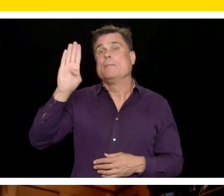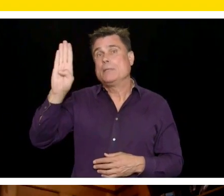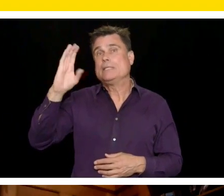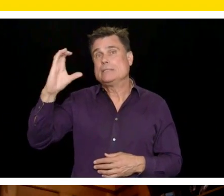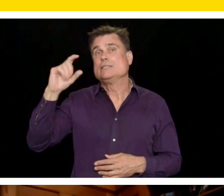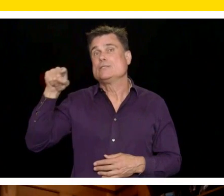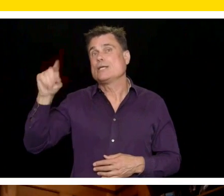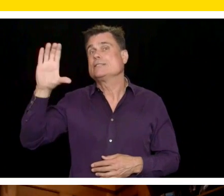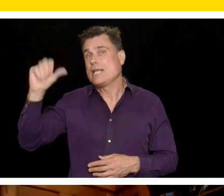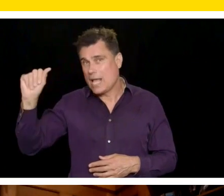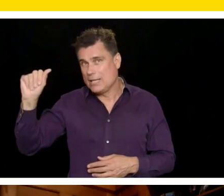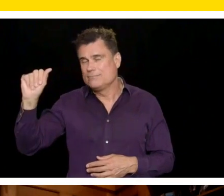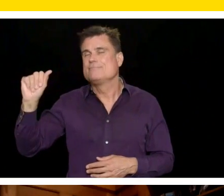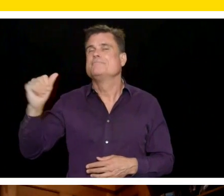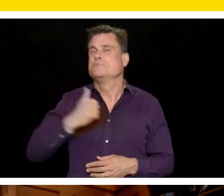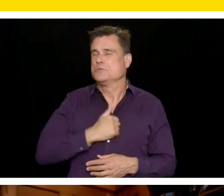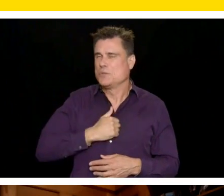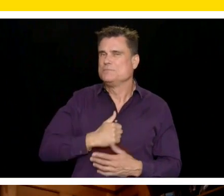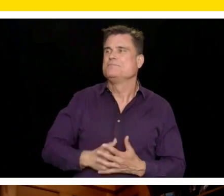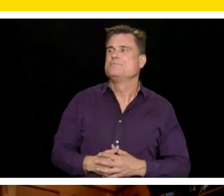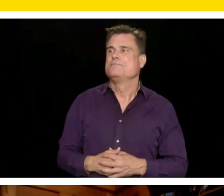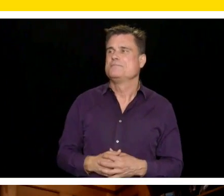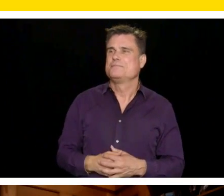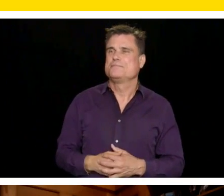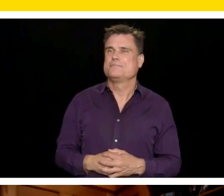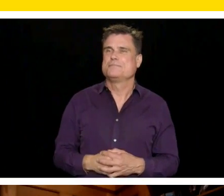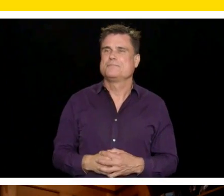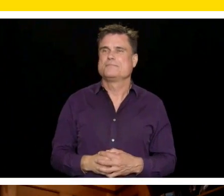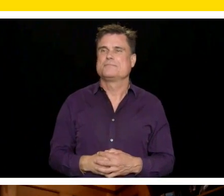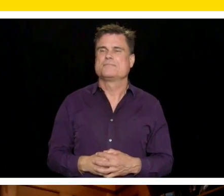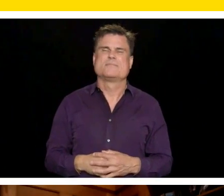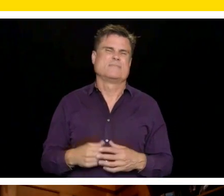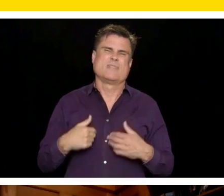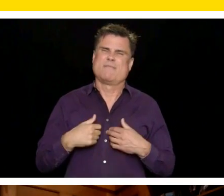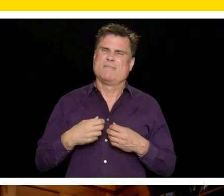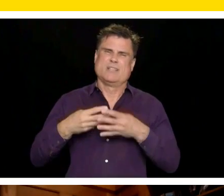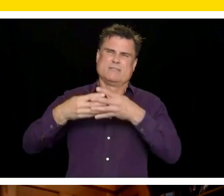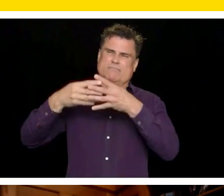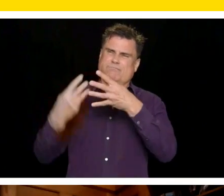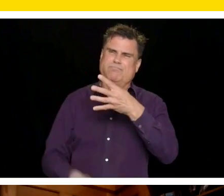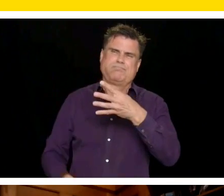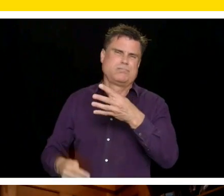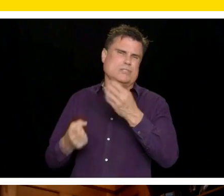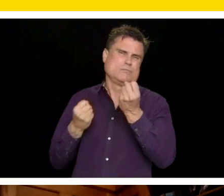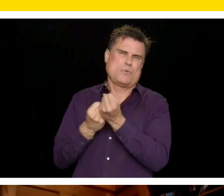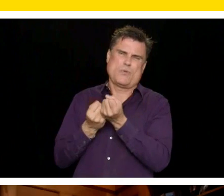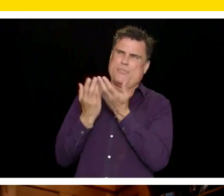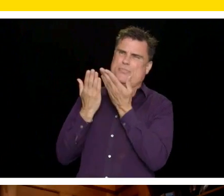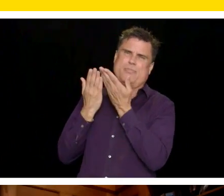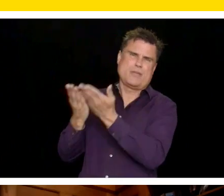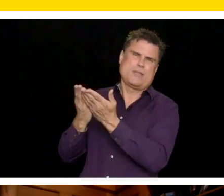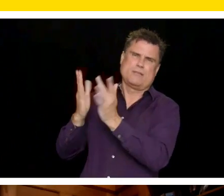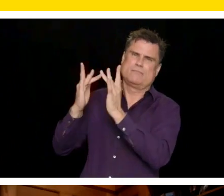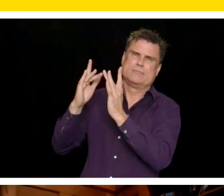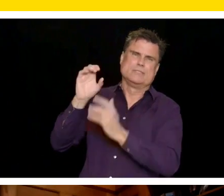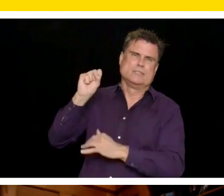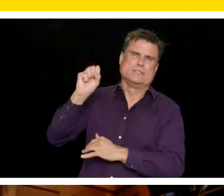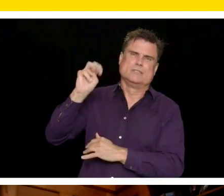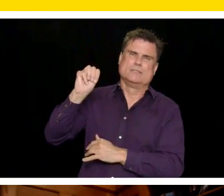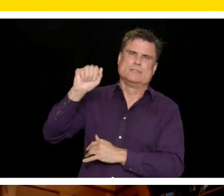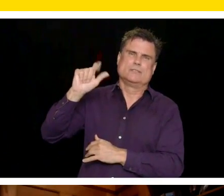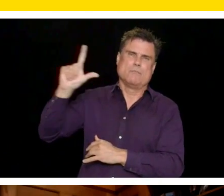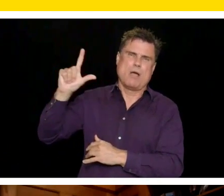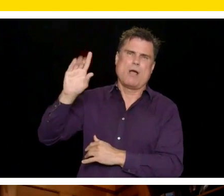there. We are working with many organizations currently throughout the province and federally on helping businesses